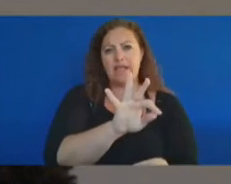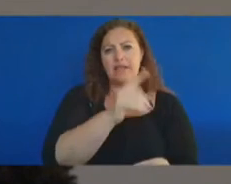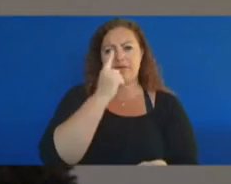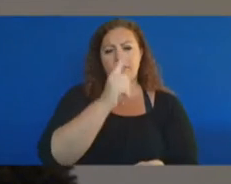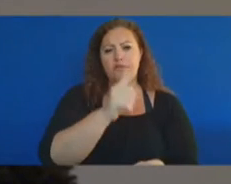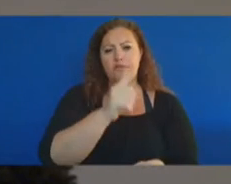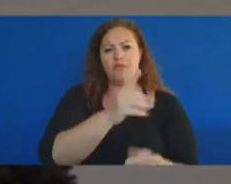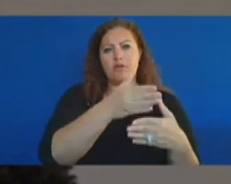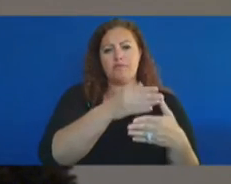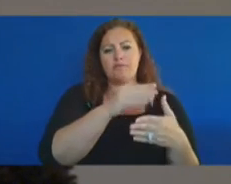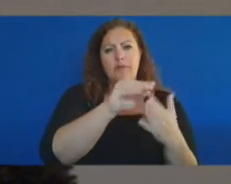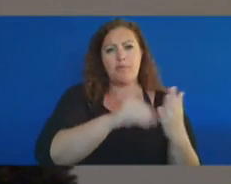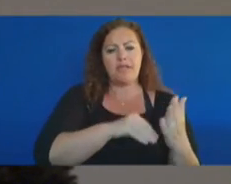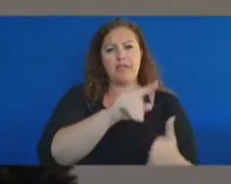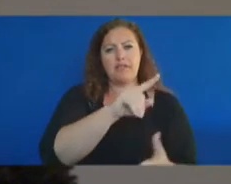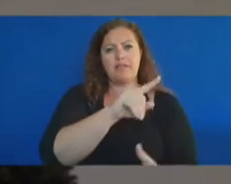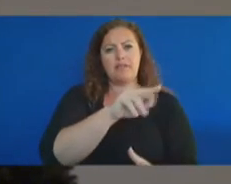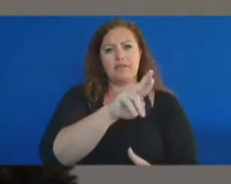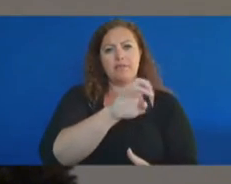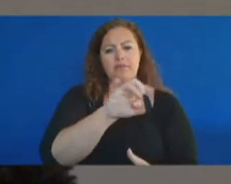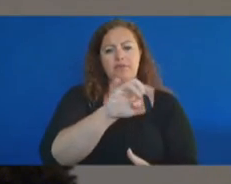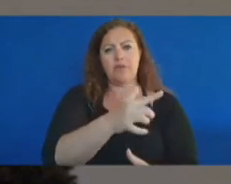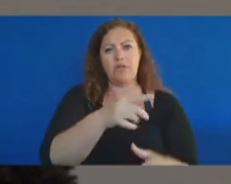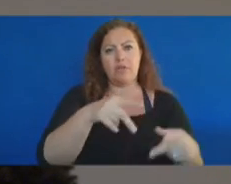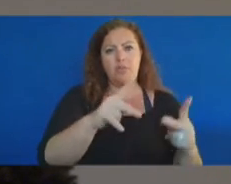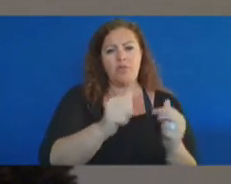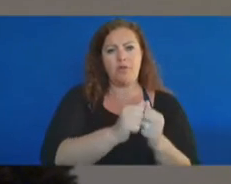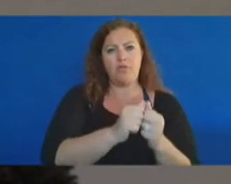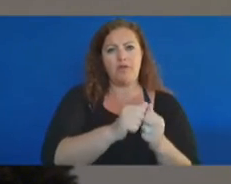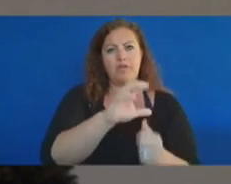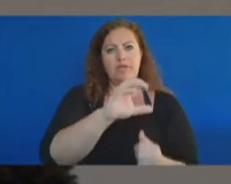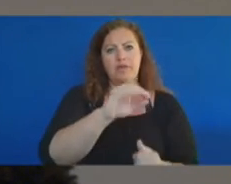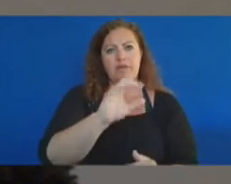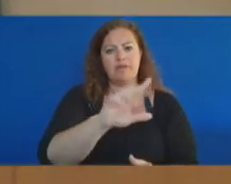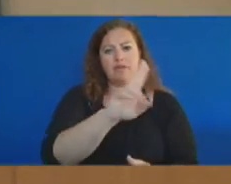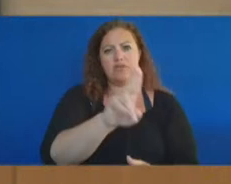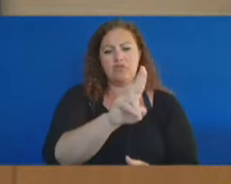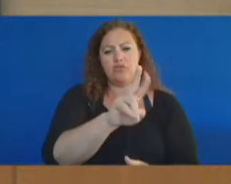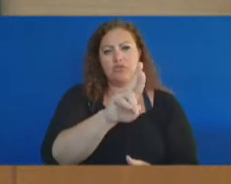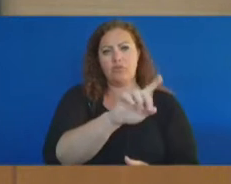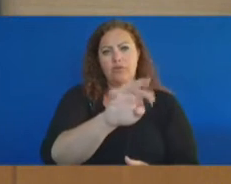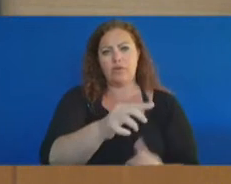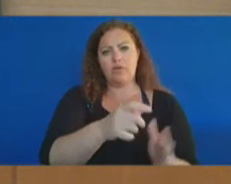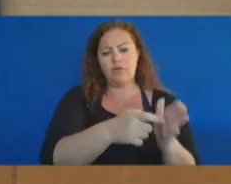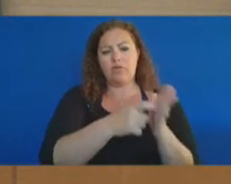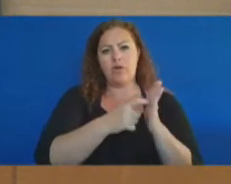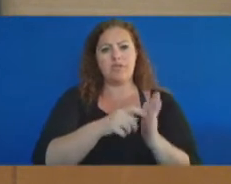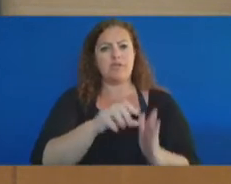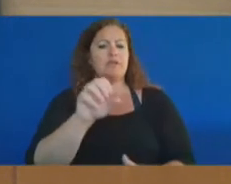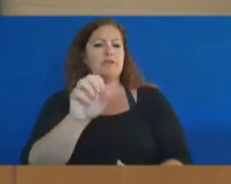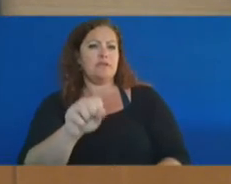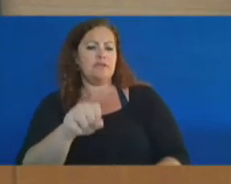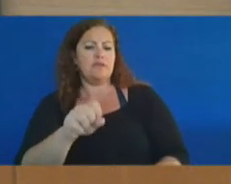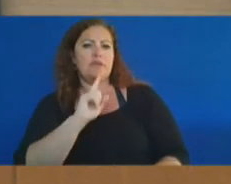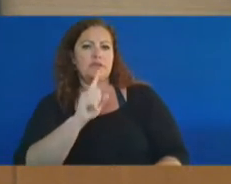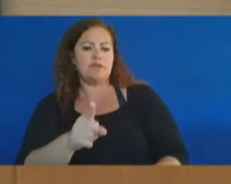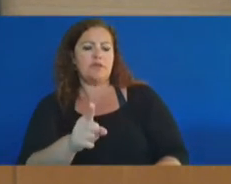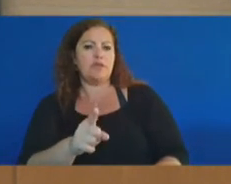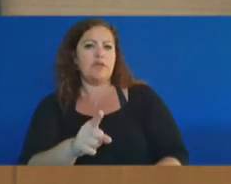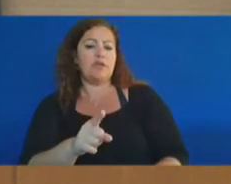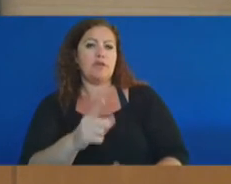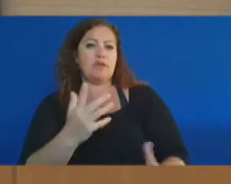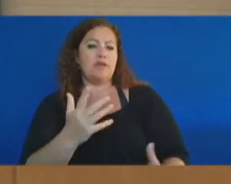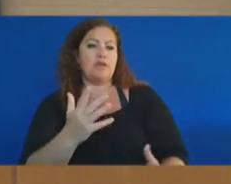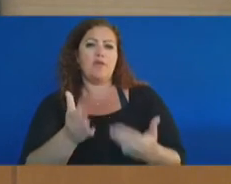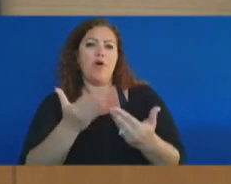use with the conditional um res Zing requirement certainly so virtually any